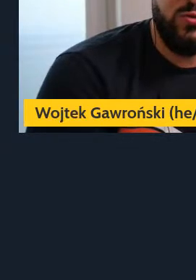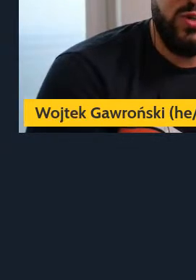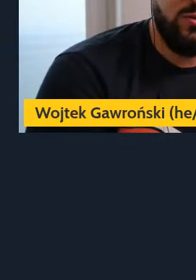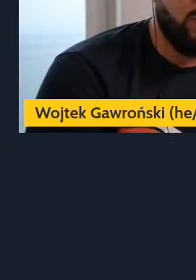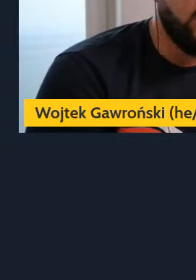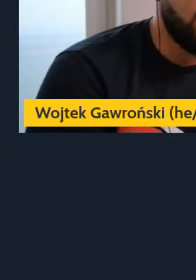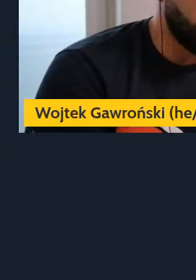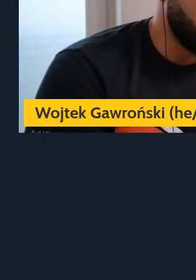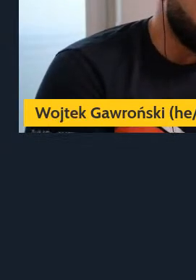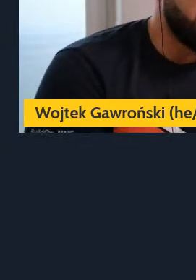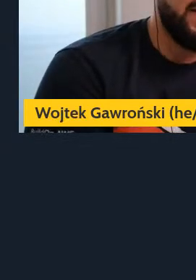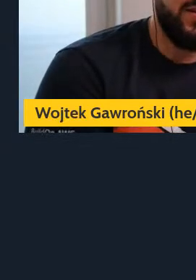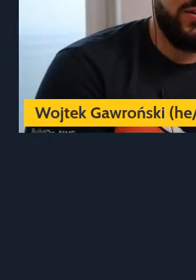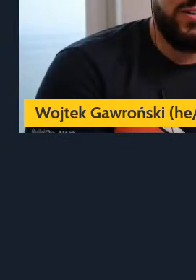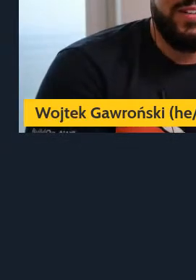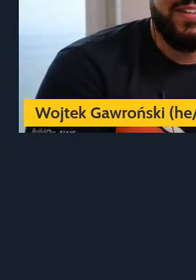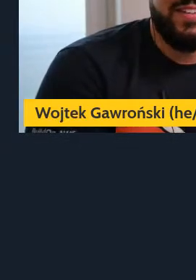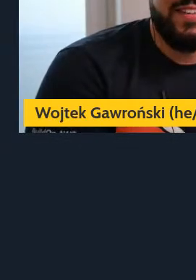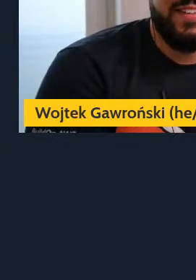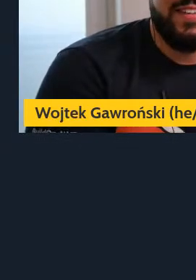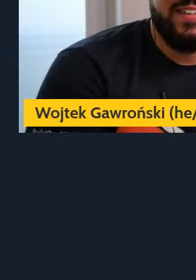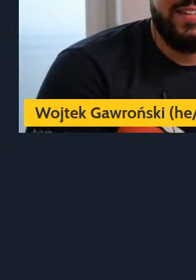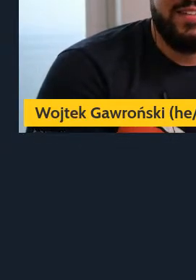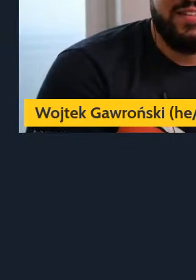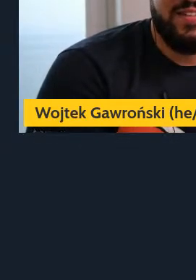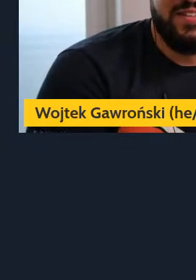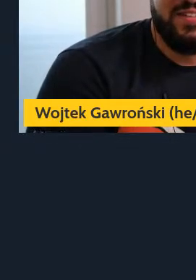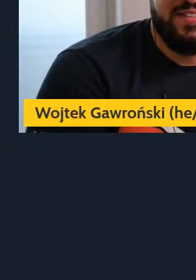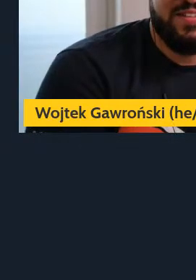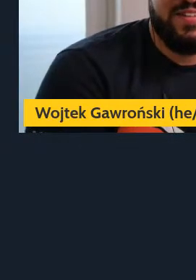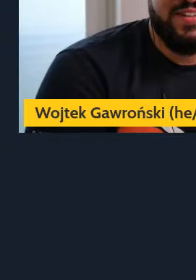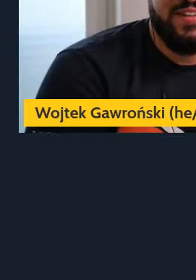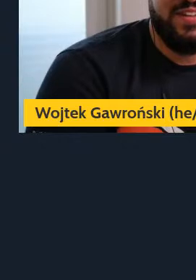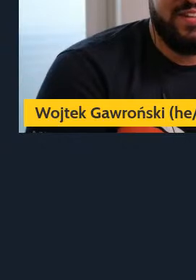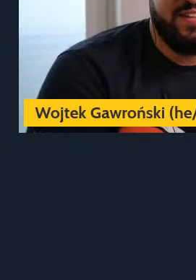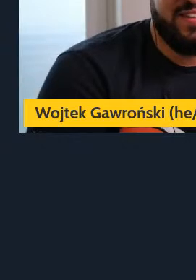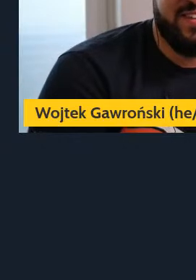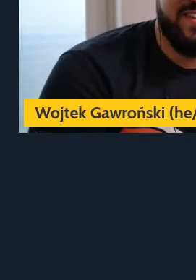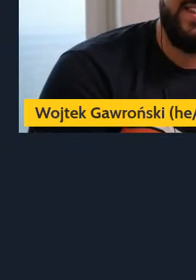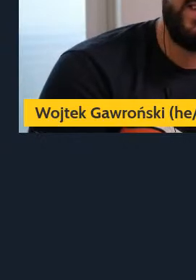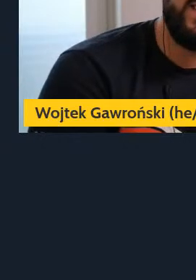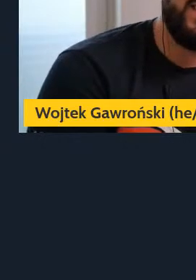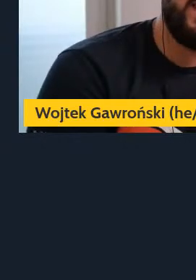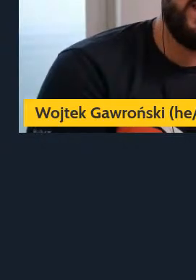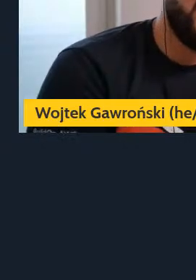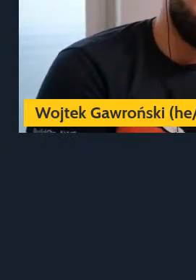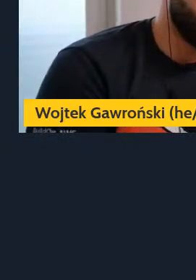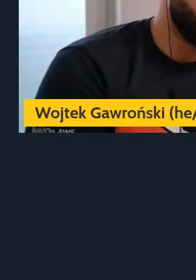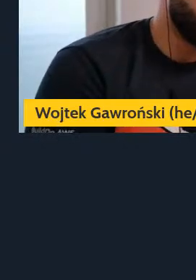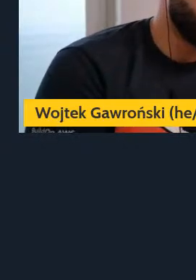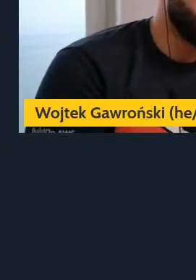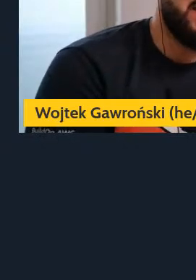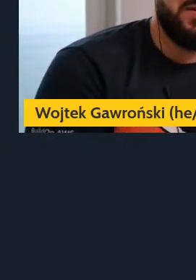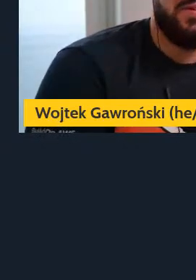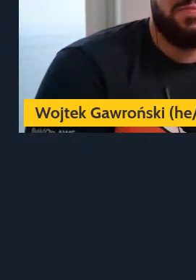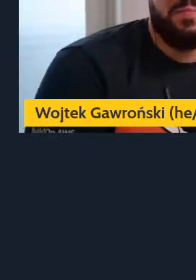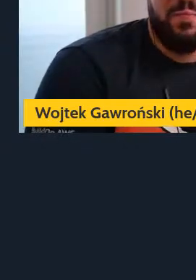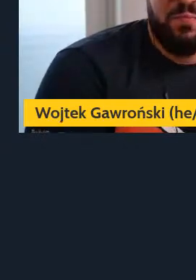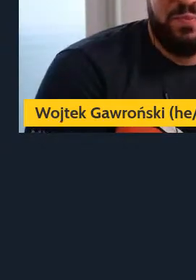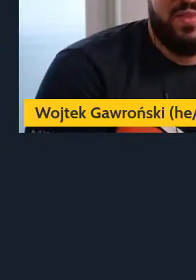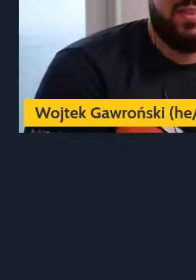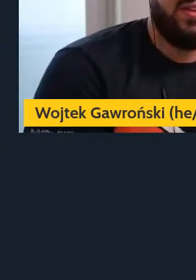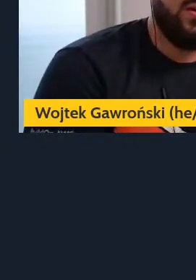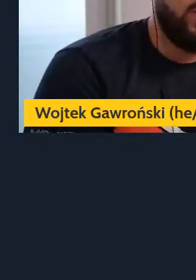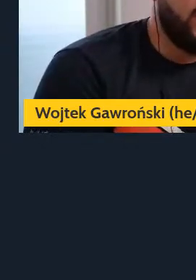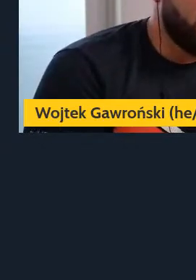Should we go straight to the quiz, Andra? Yeah, let's try with that. Let's see who is here and who is paying attention so we can reward